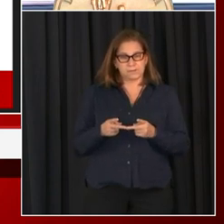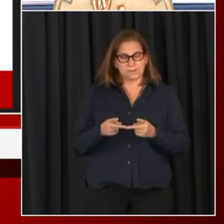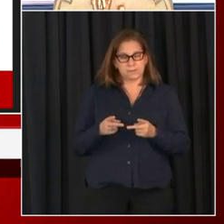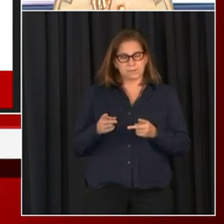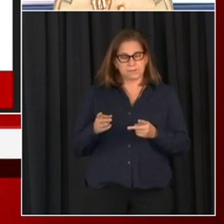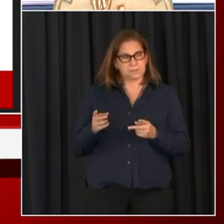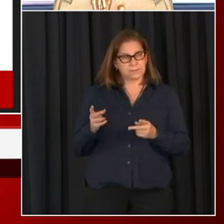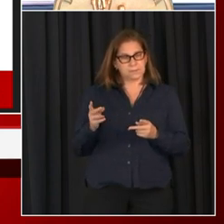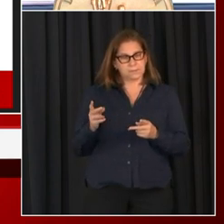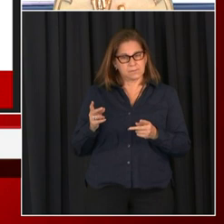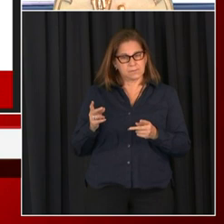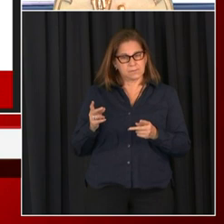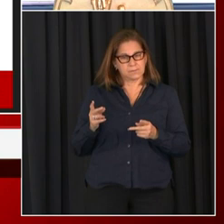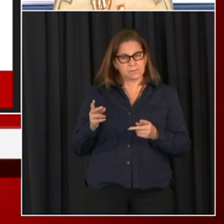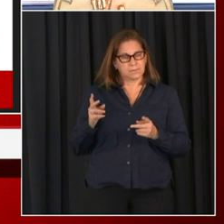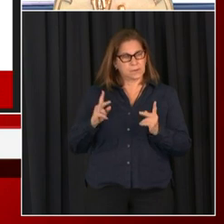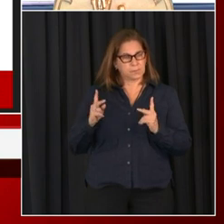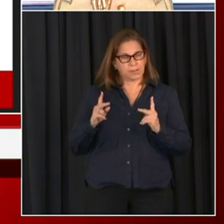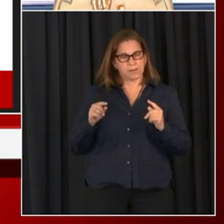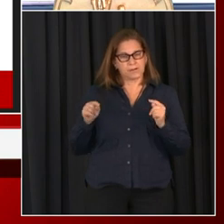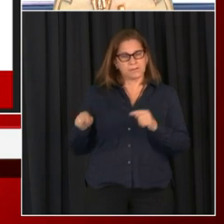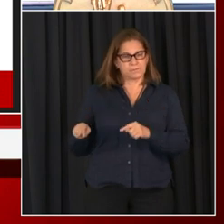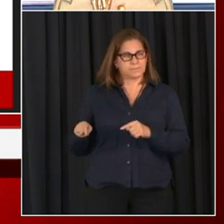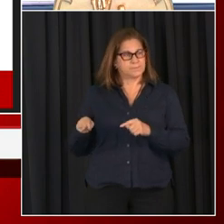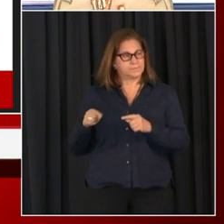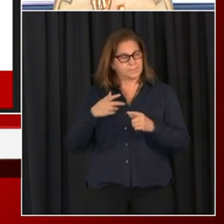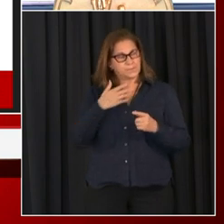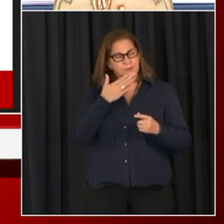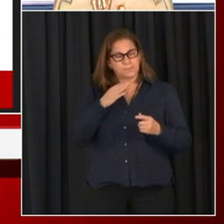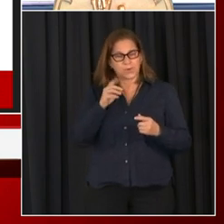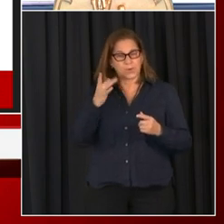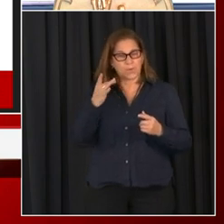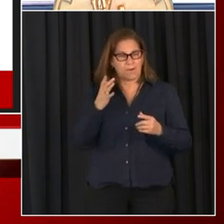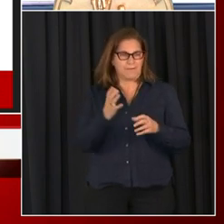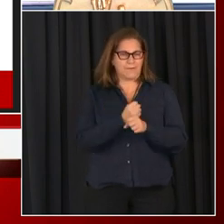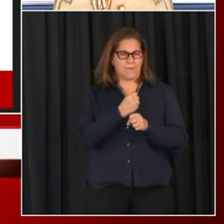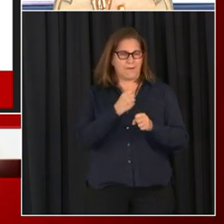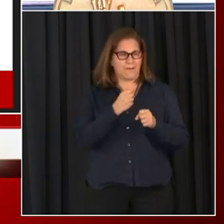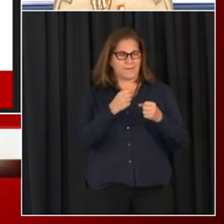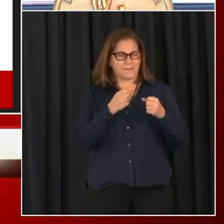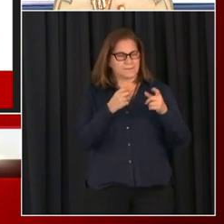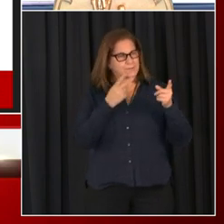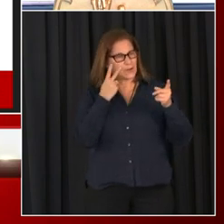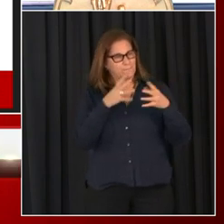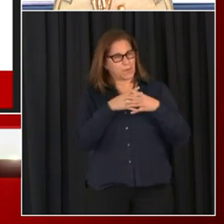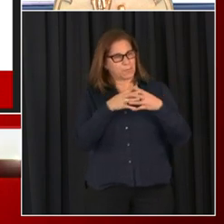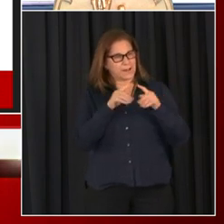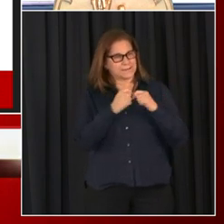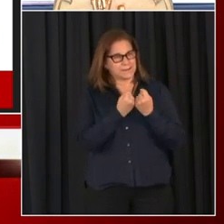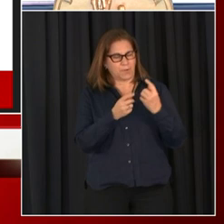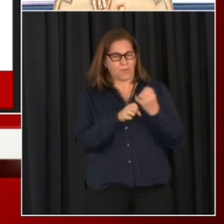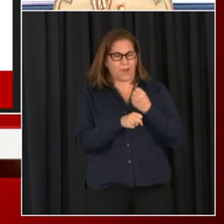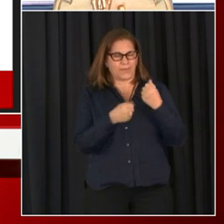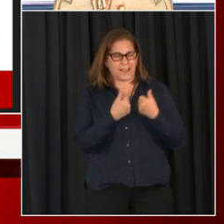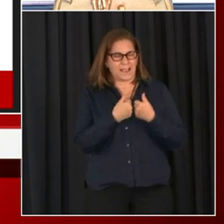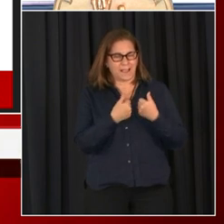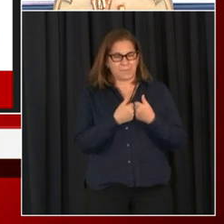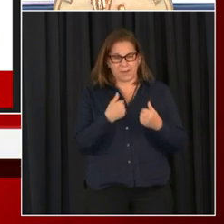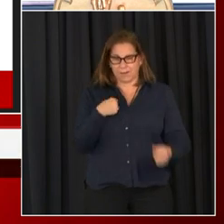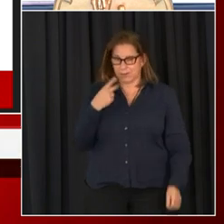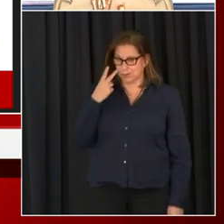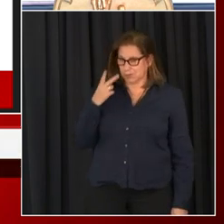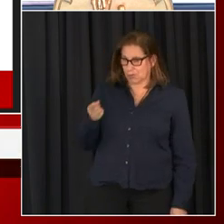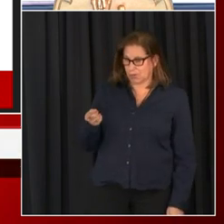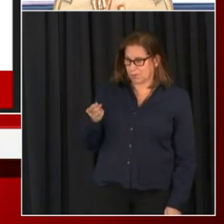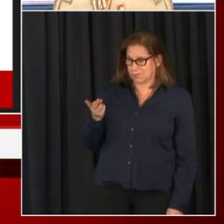our football team won a game. It's a very good Monday. But what I saw was two folks